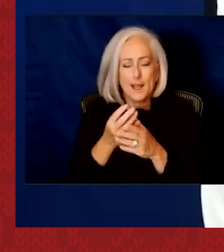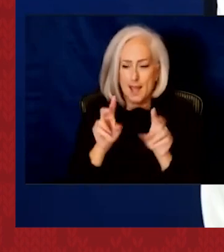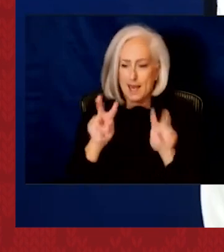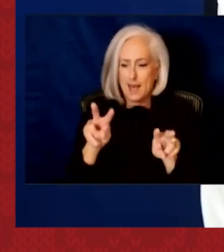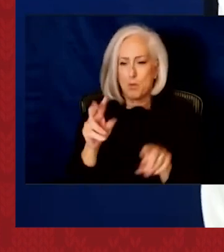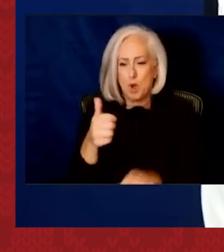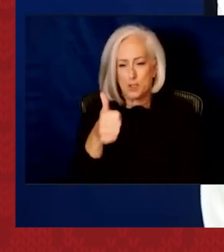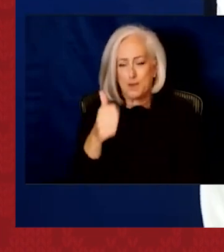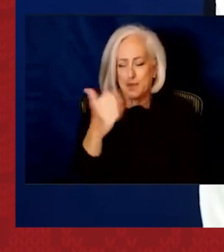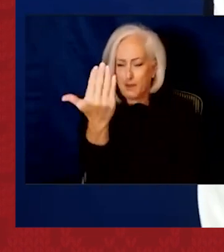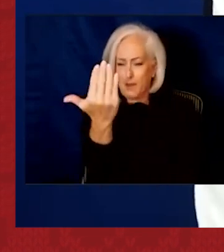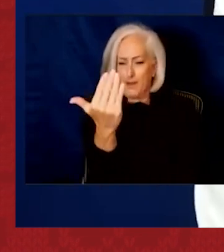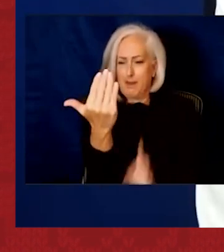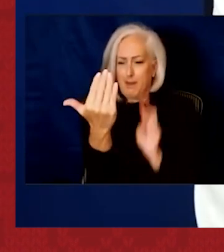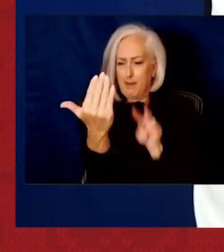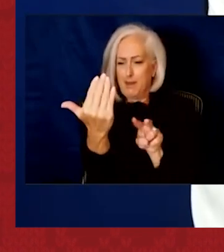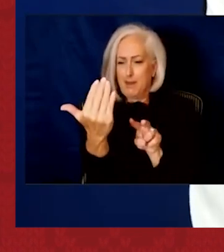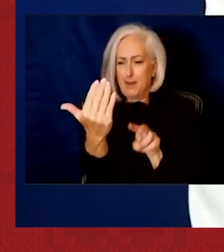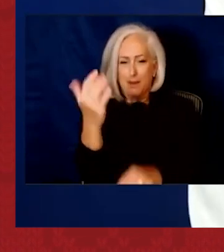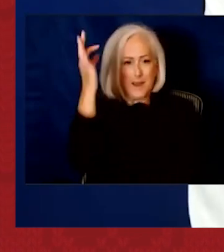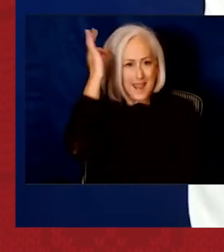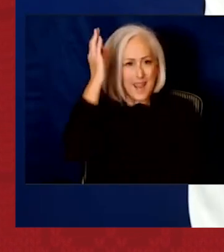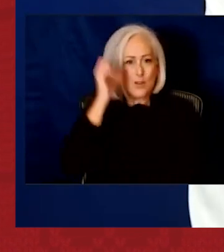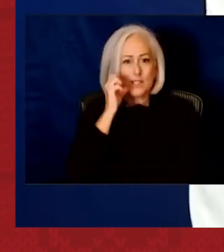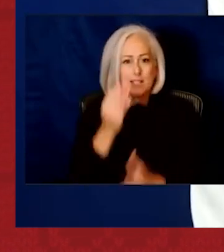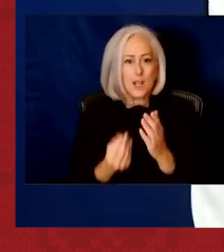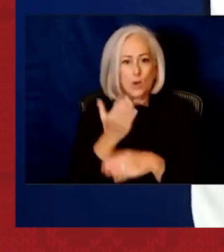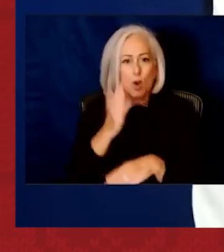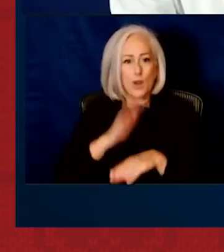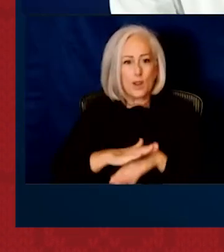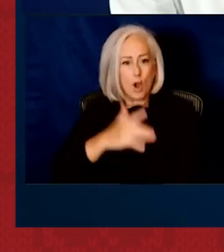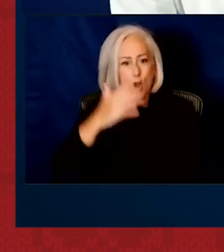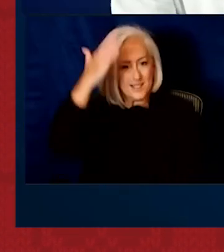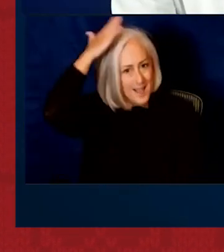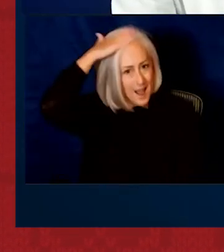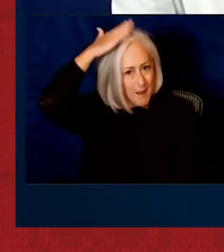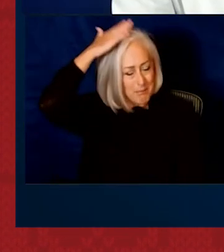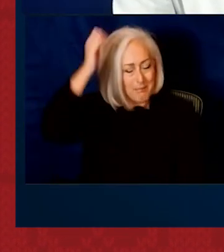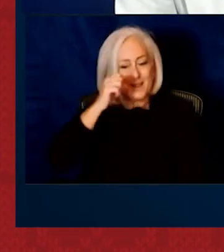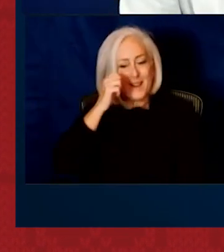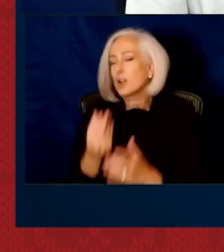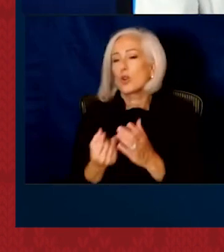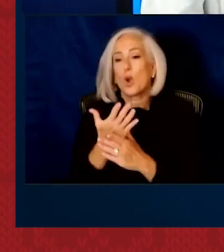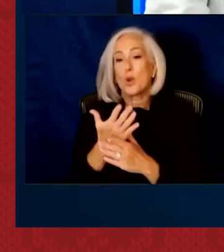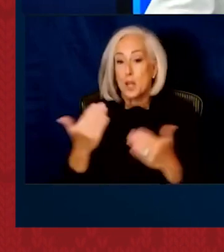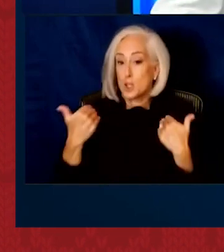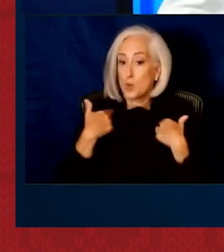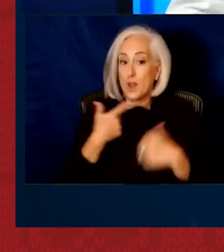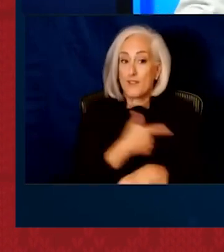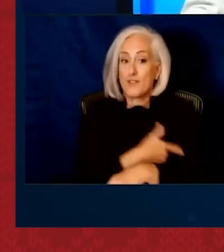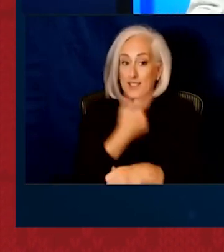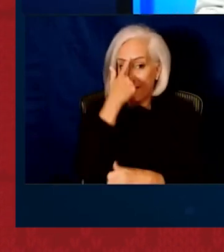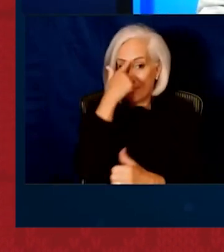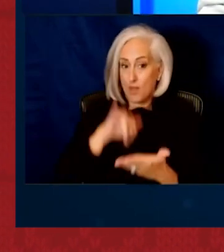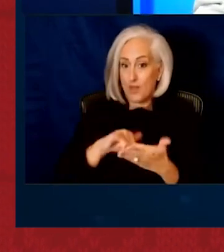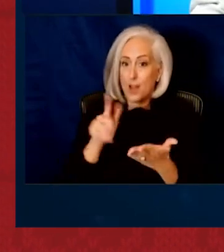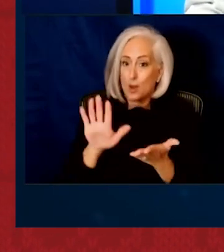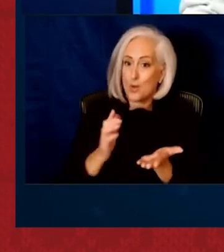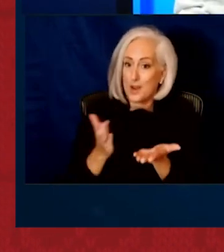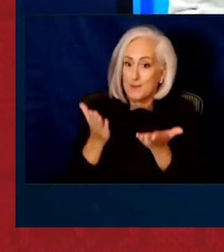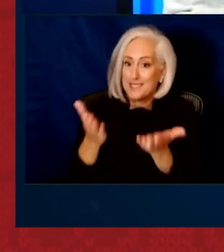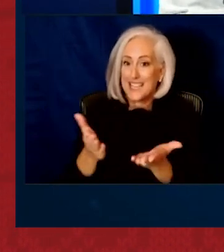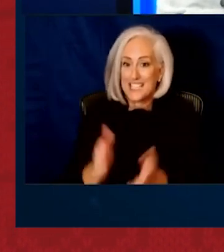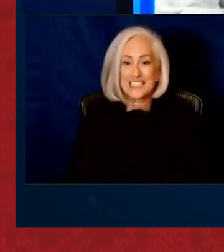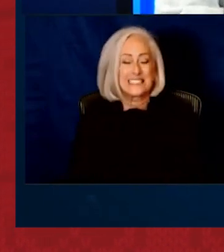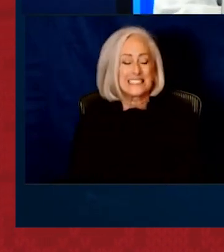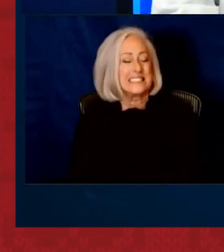my hair is not growing back on top. Is there vaccination for that? Is that under development by the CDC? What's your recommendation? I think they need to look at some